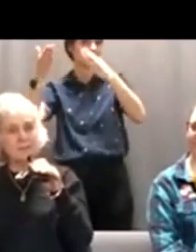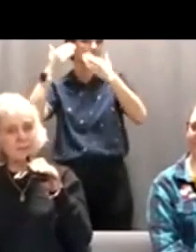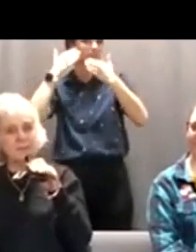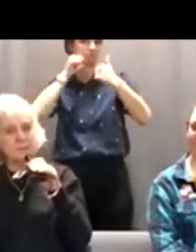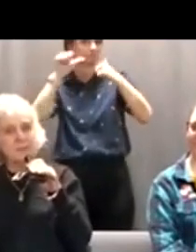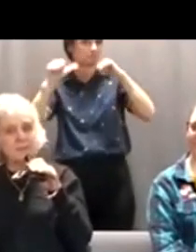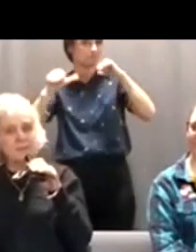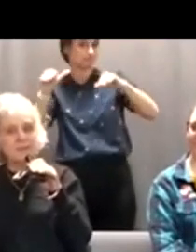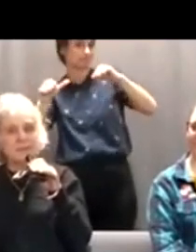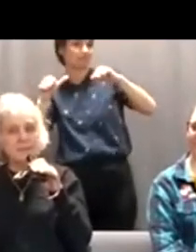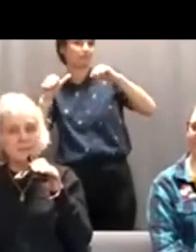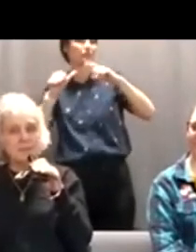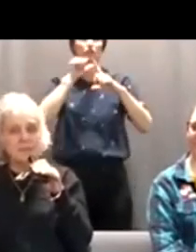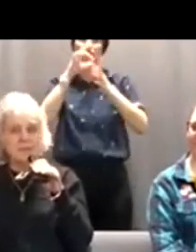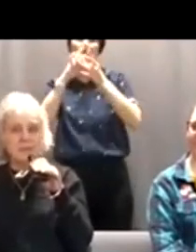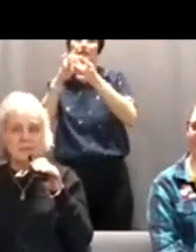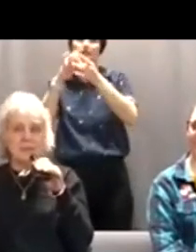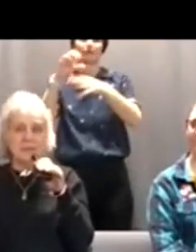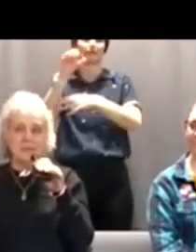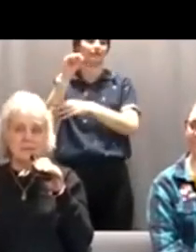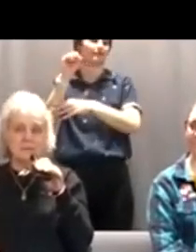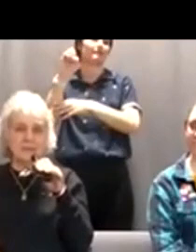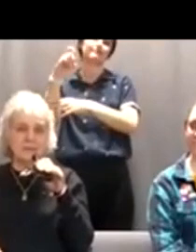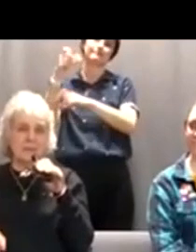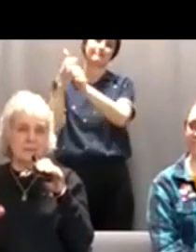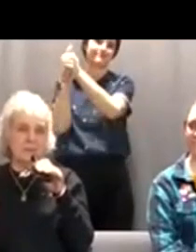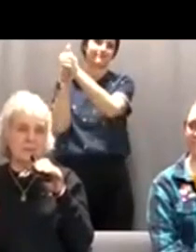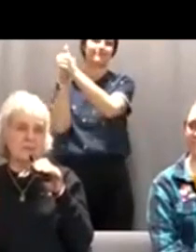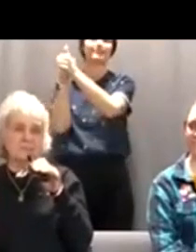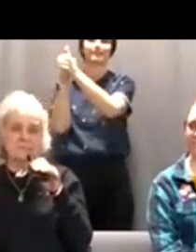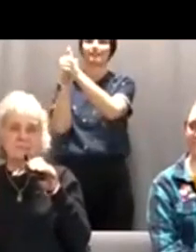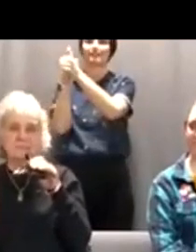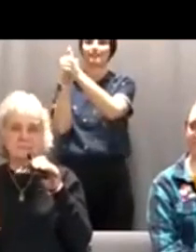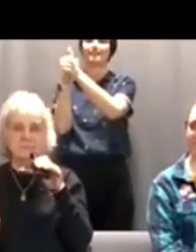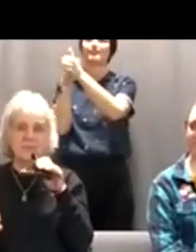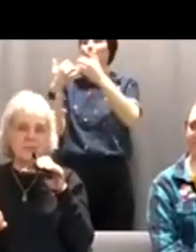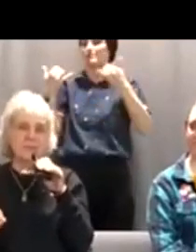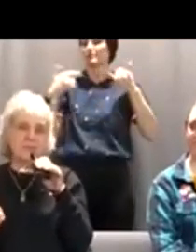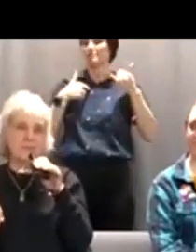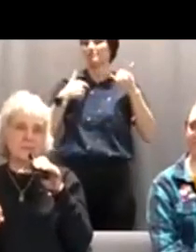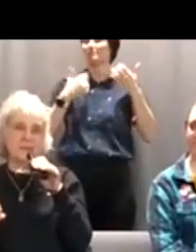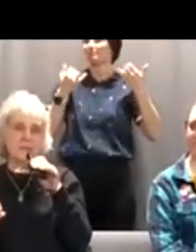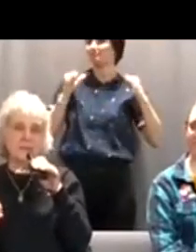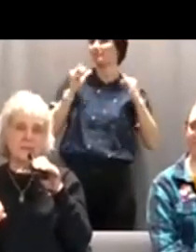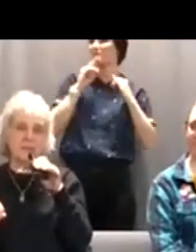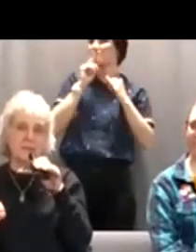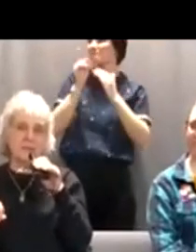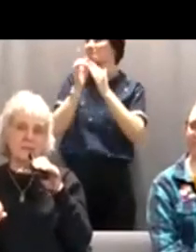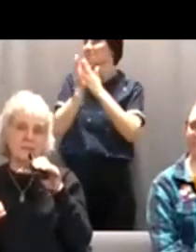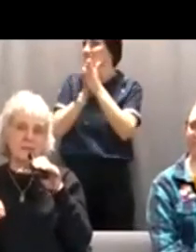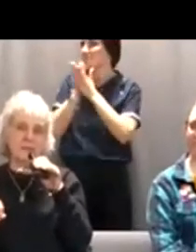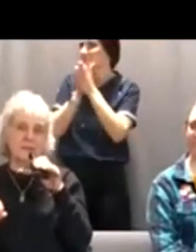so much about sex anymore. That, you know, I'm still very interested in that,